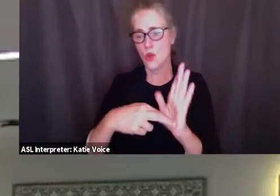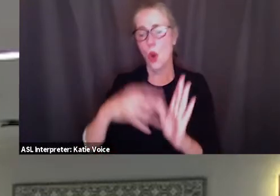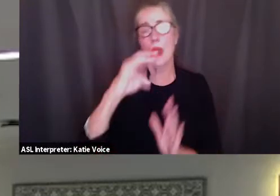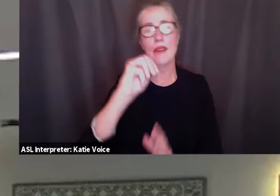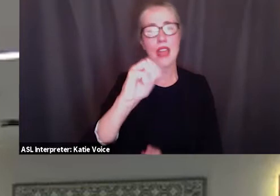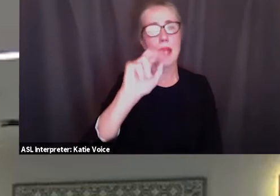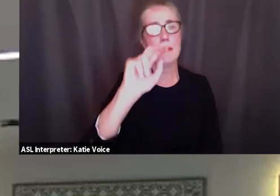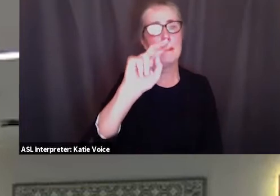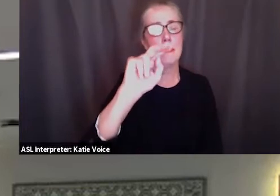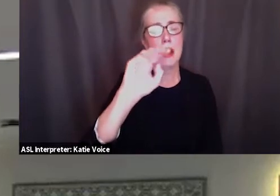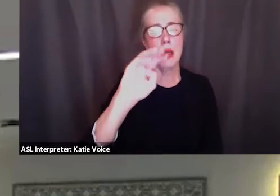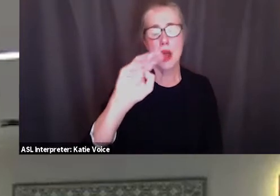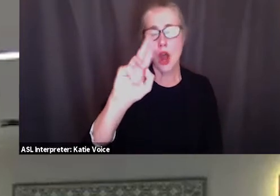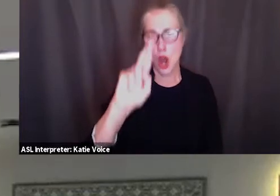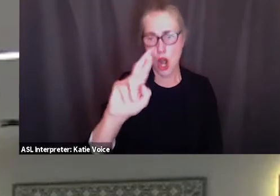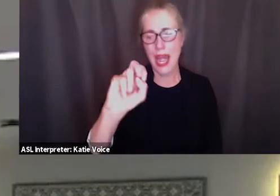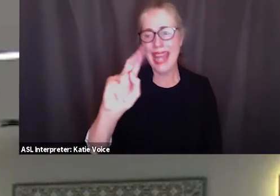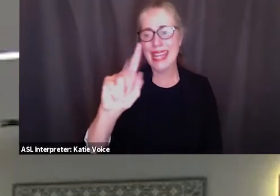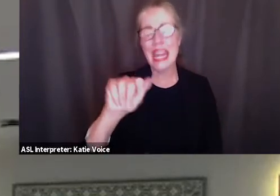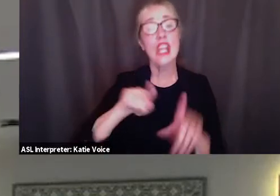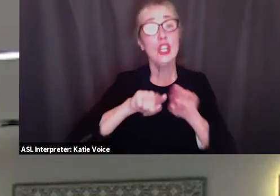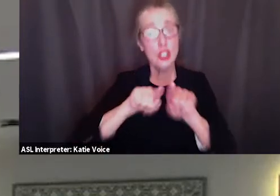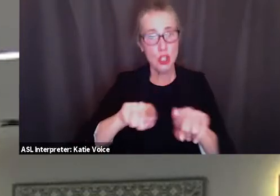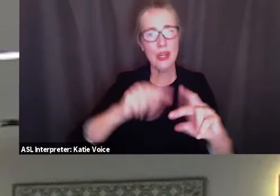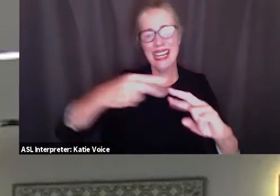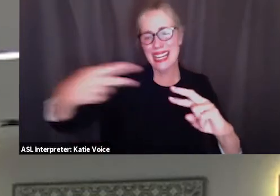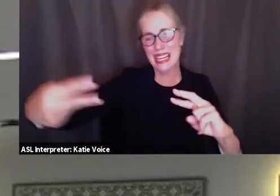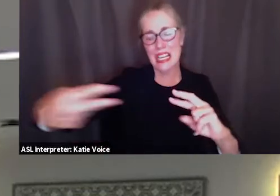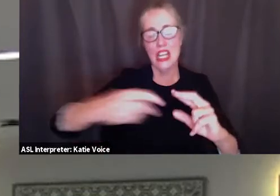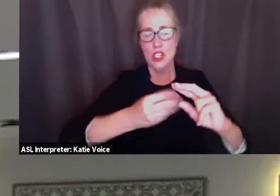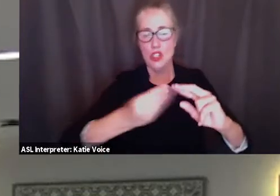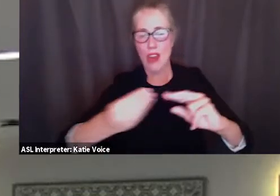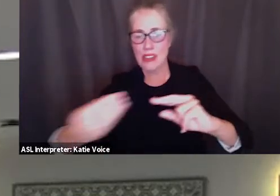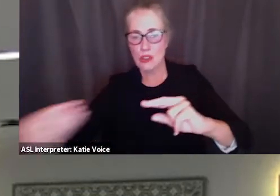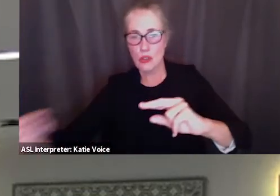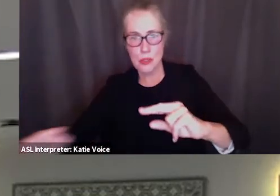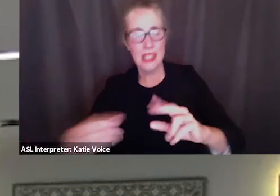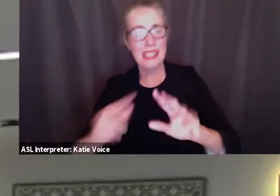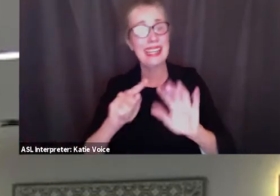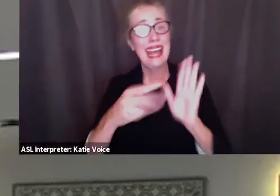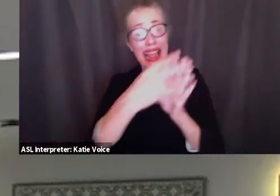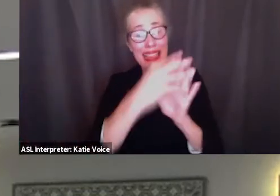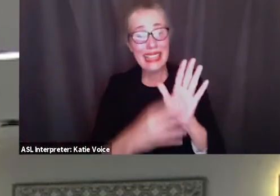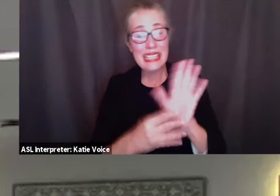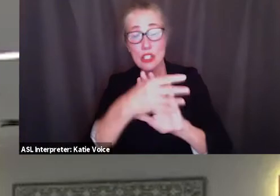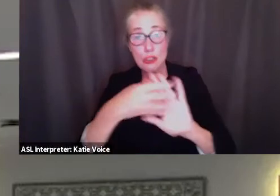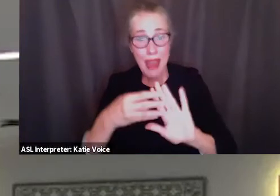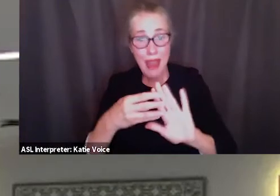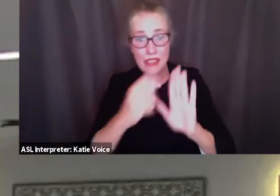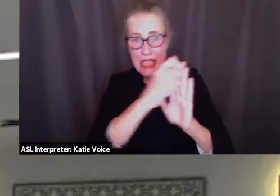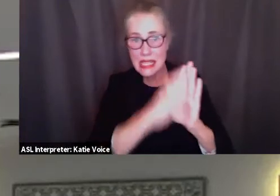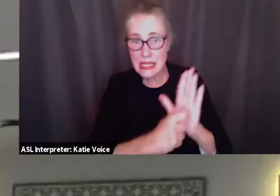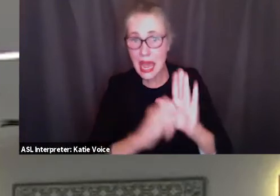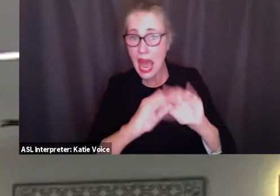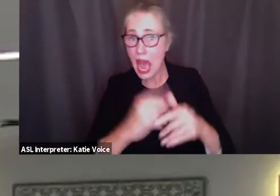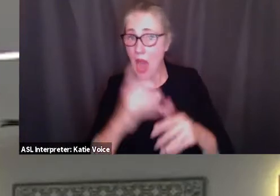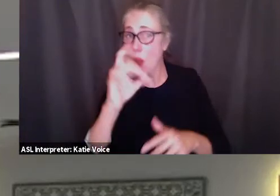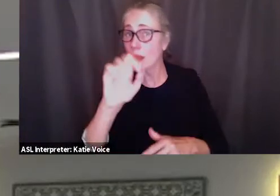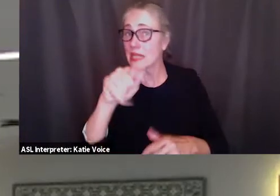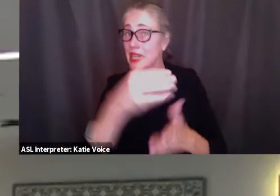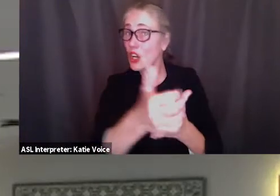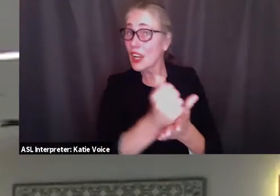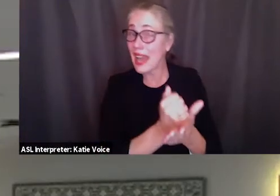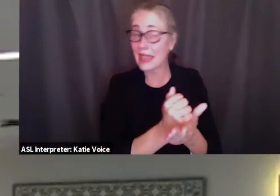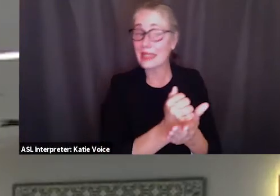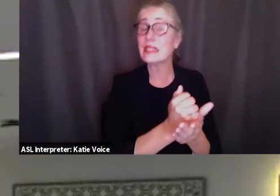during transcription? List the different types of graphs and sketch an example of how data is collected and